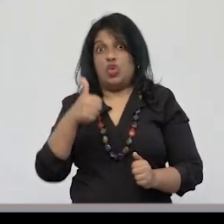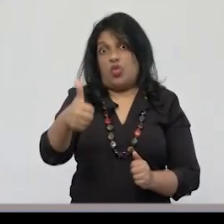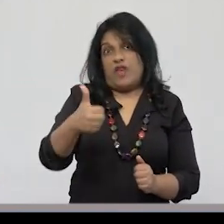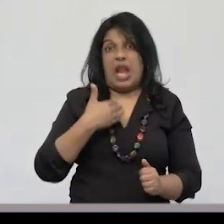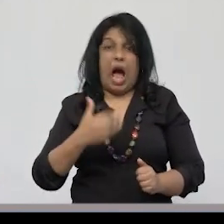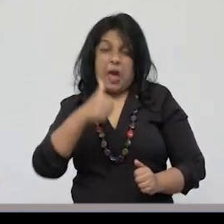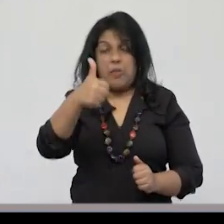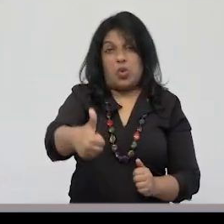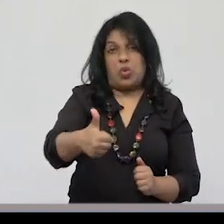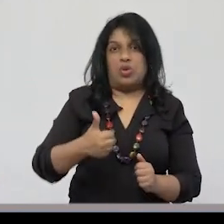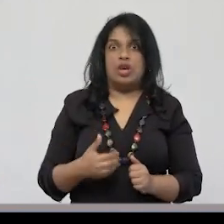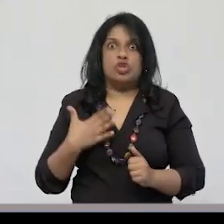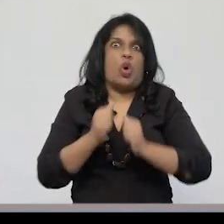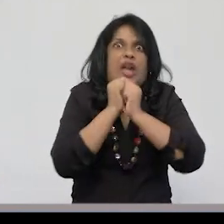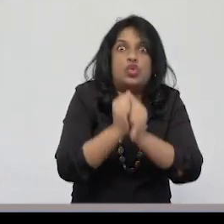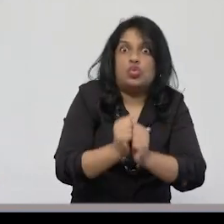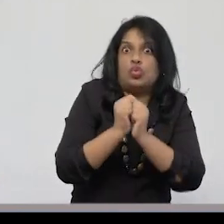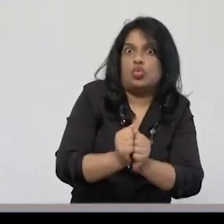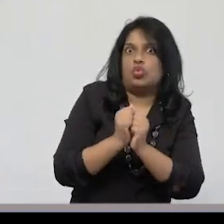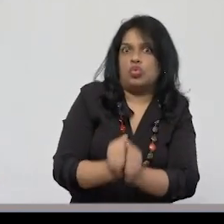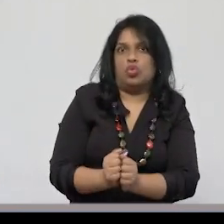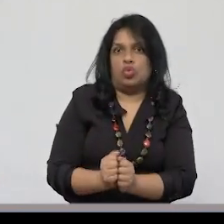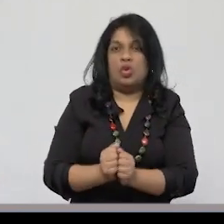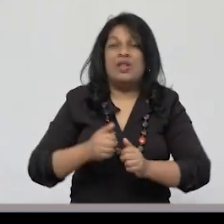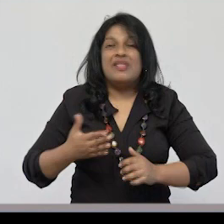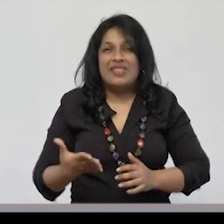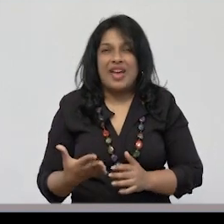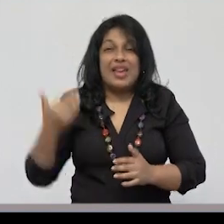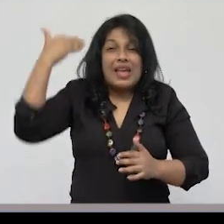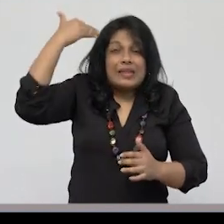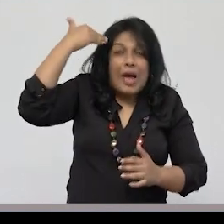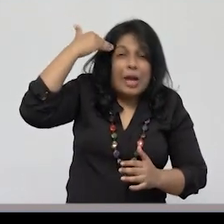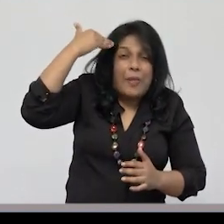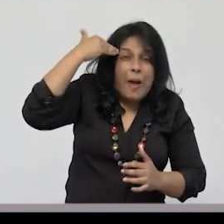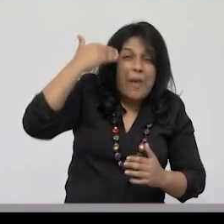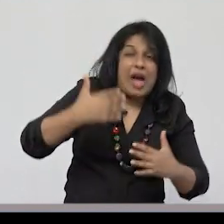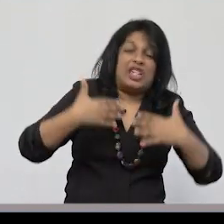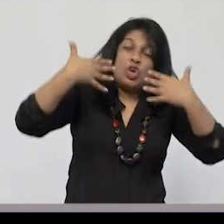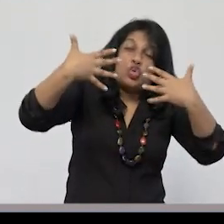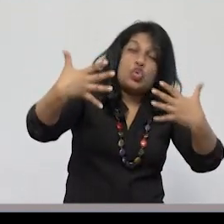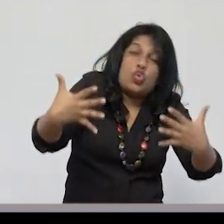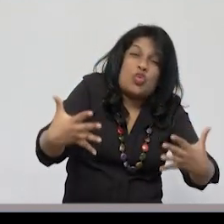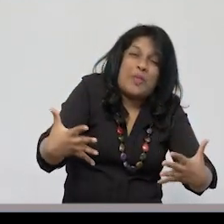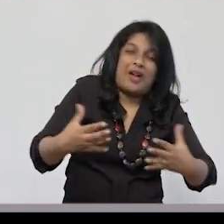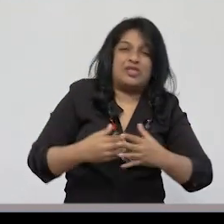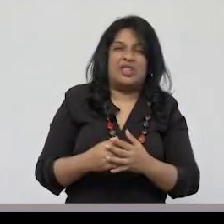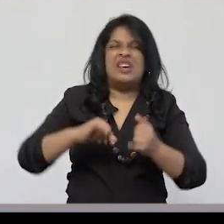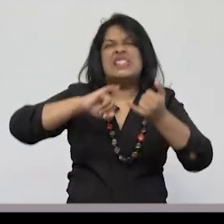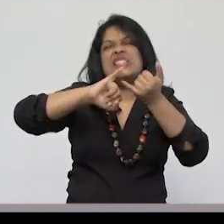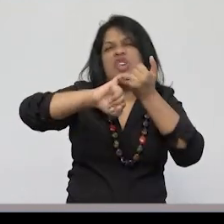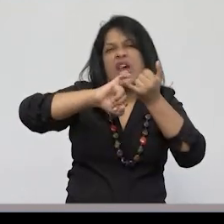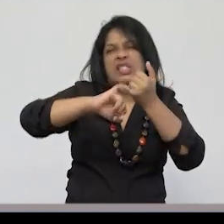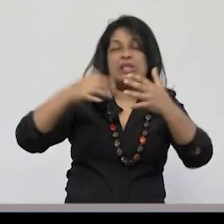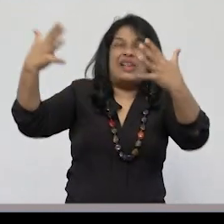It kills you. You know, my heart has been bleeding over the mediocrity of the